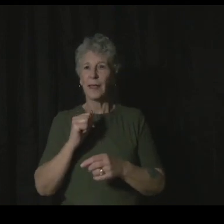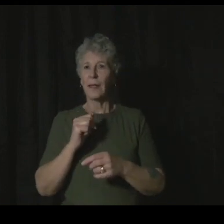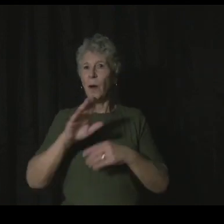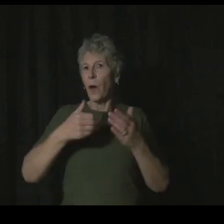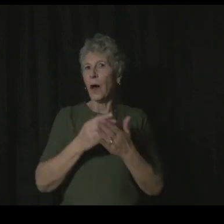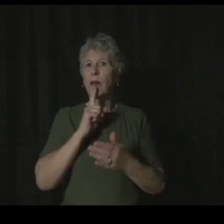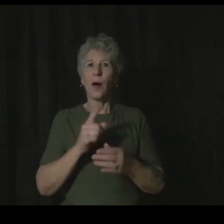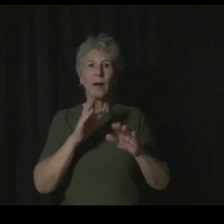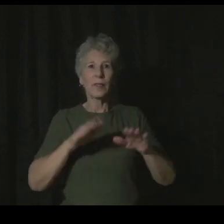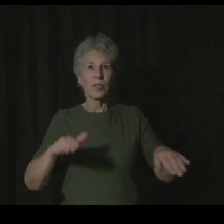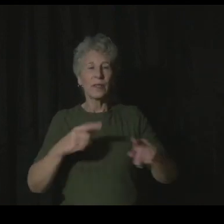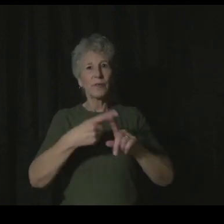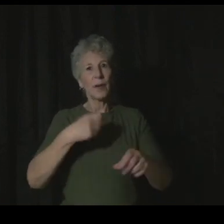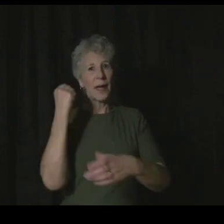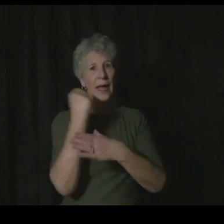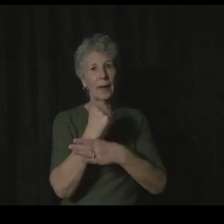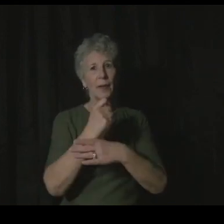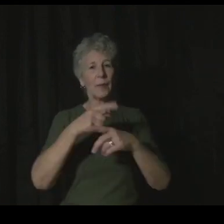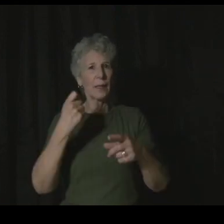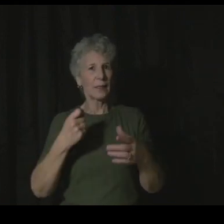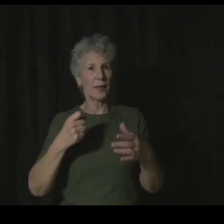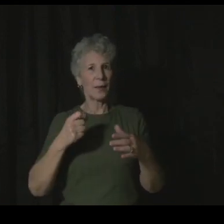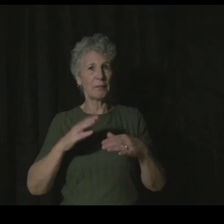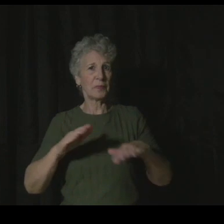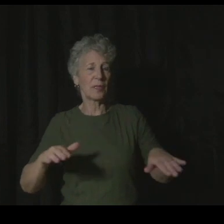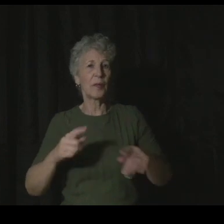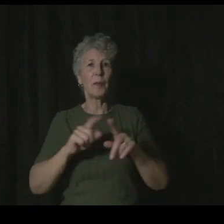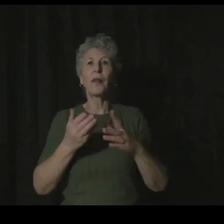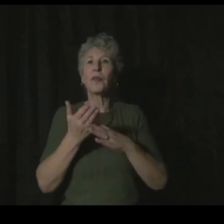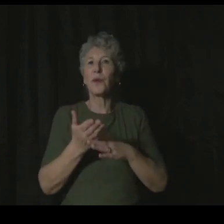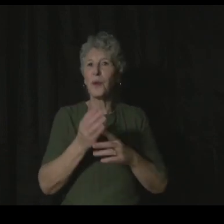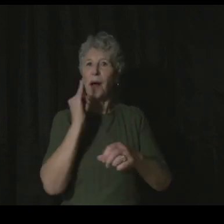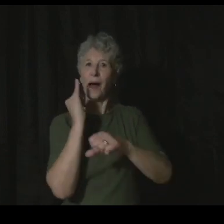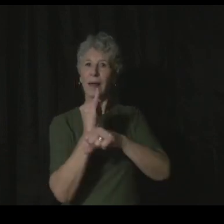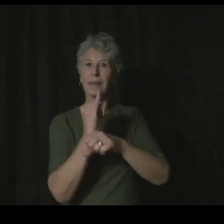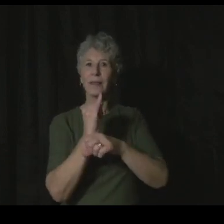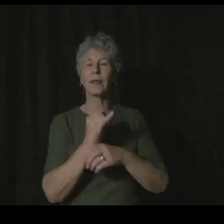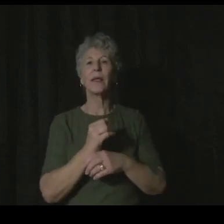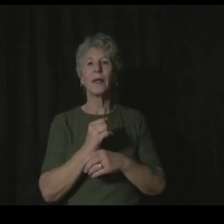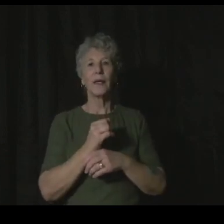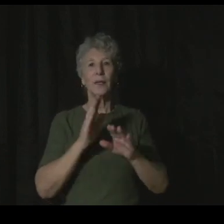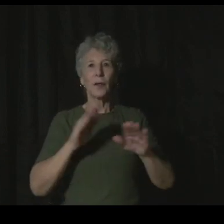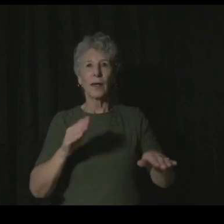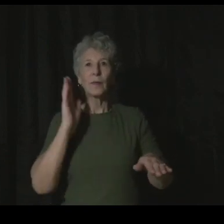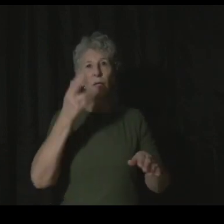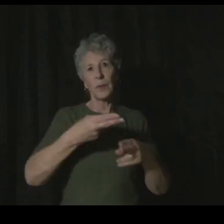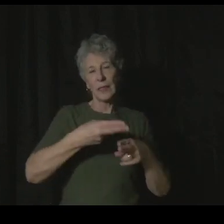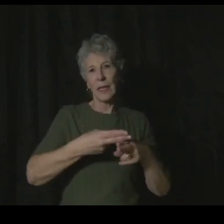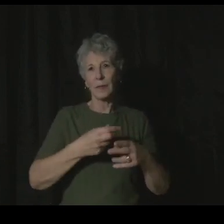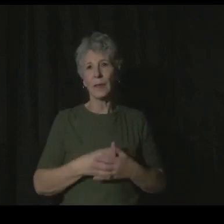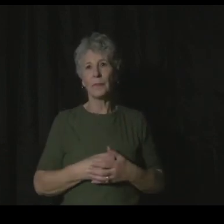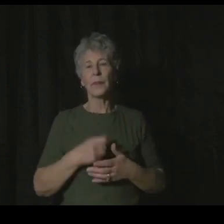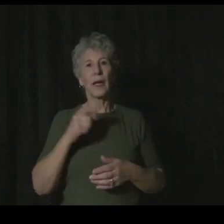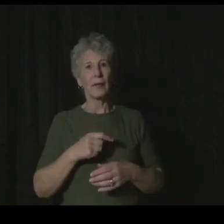children of Abraham because they are his offspring, but through Isaac shall your offspring be named. I have to